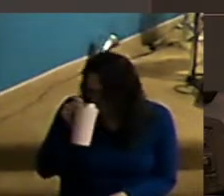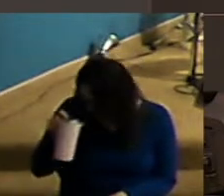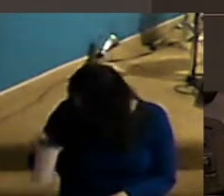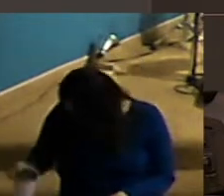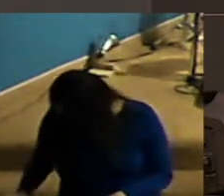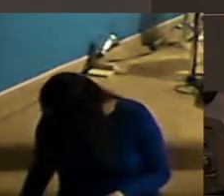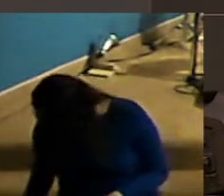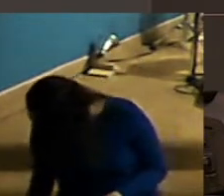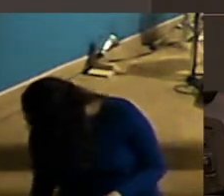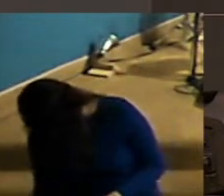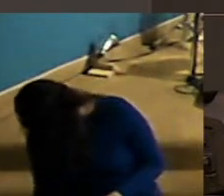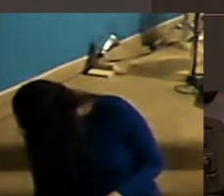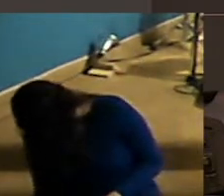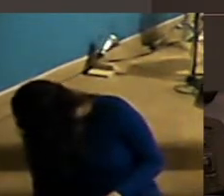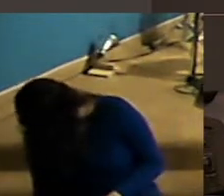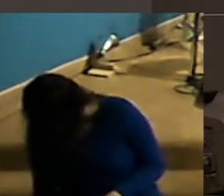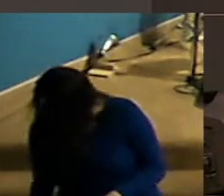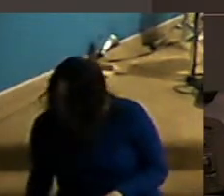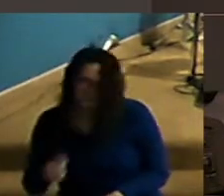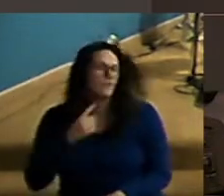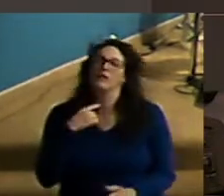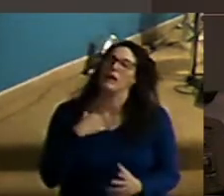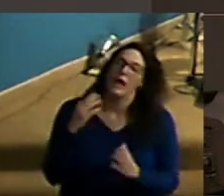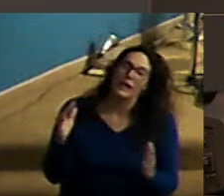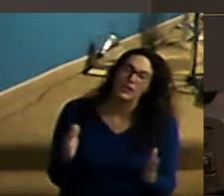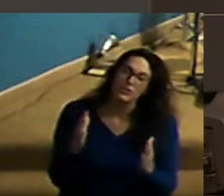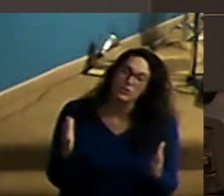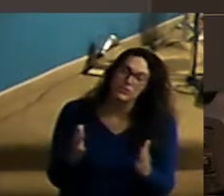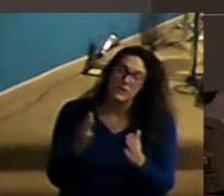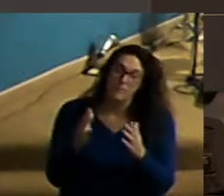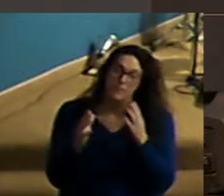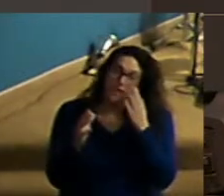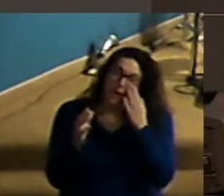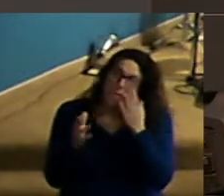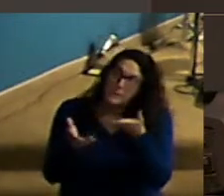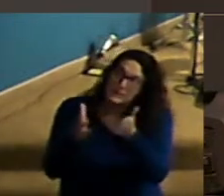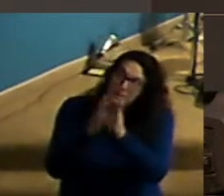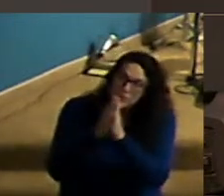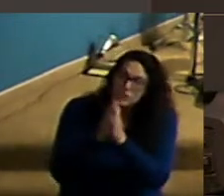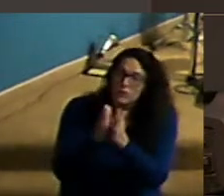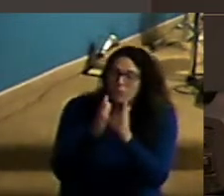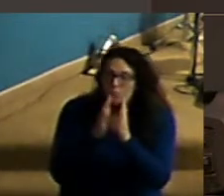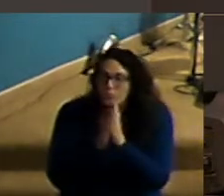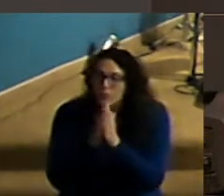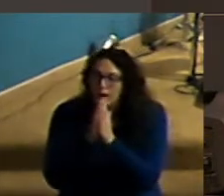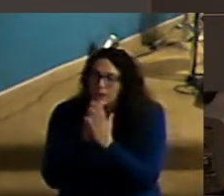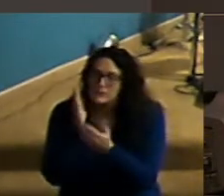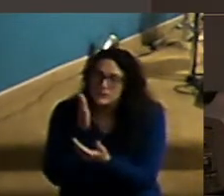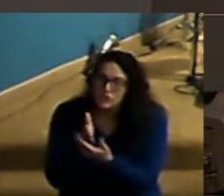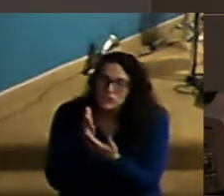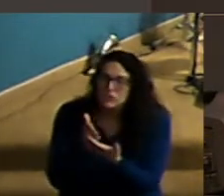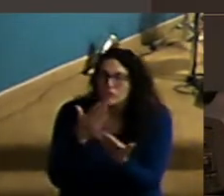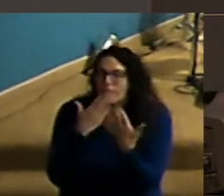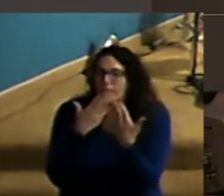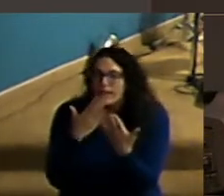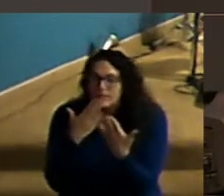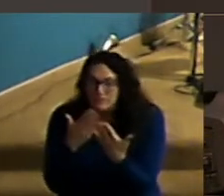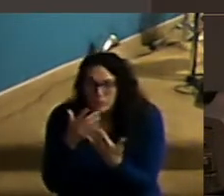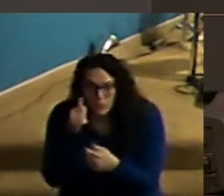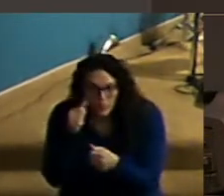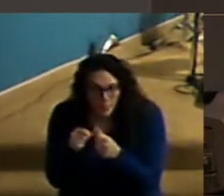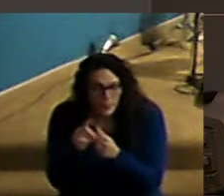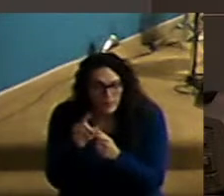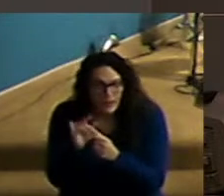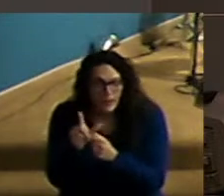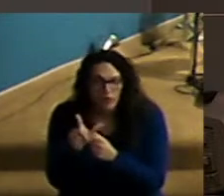It says, I urge then, first of all, that petitions, prayers, intercession, thanksgiving, remember Daniel